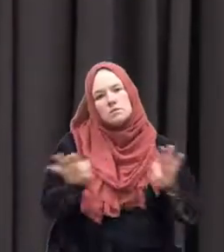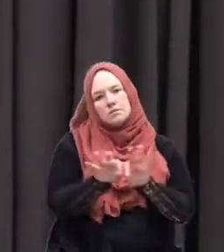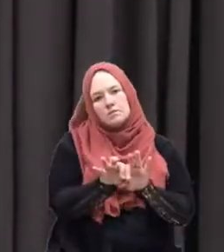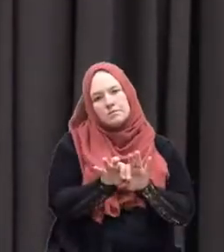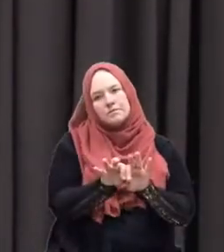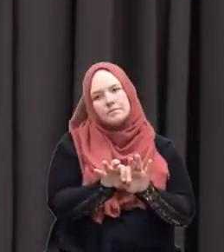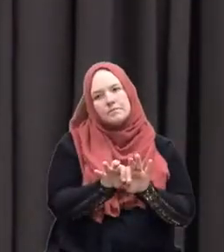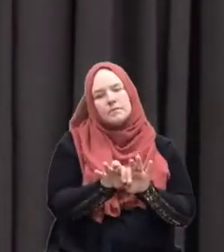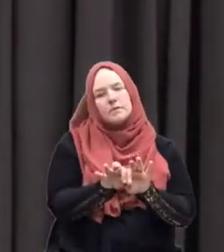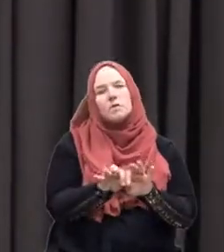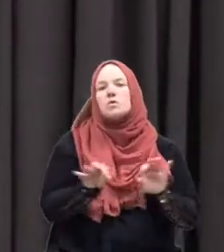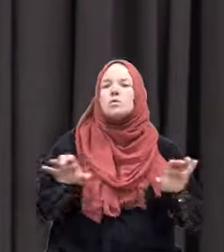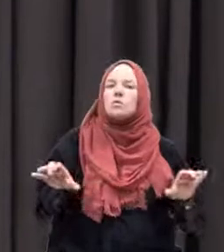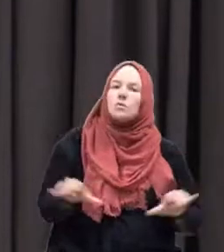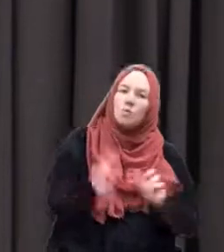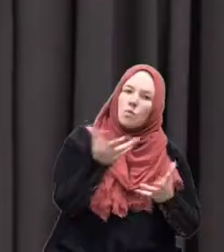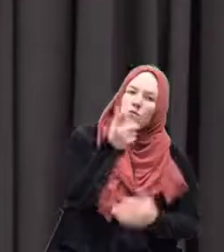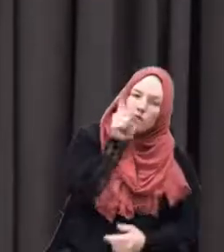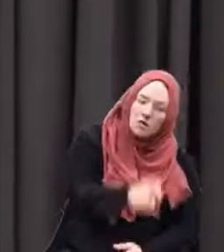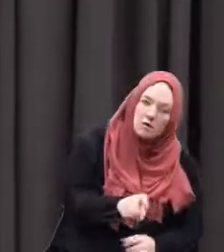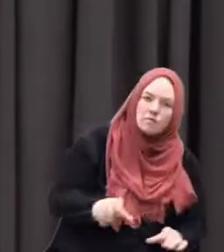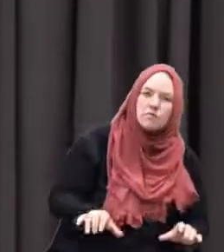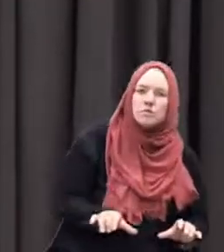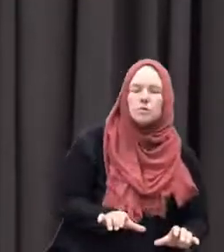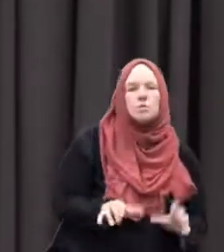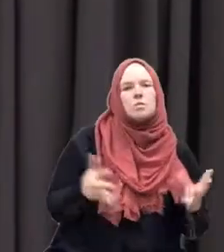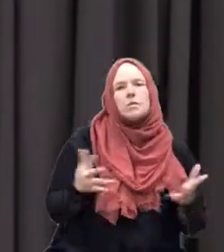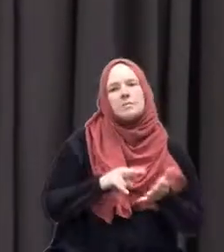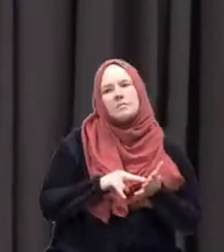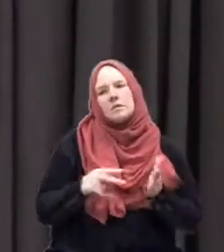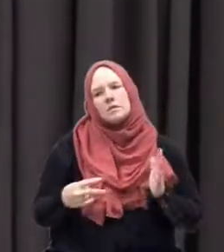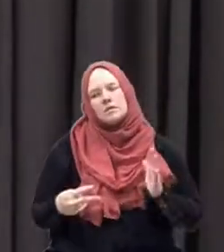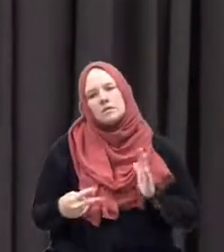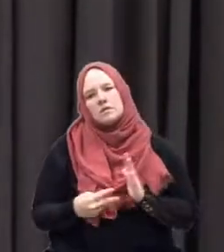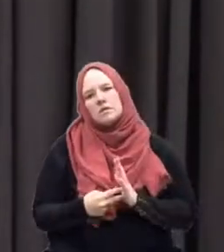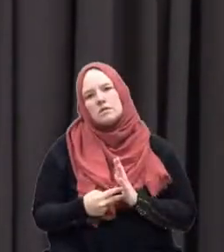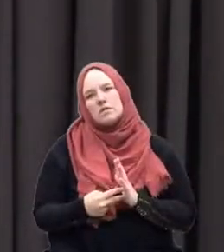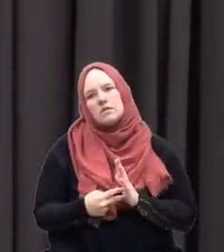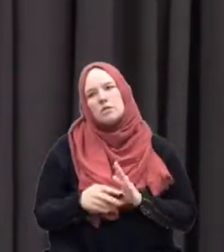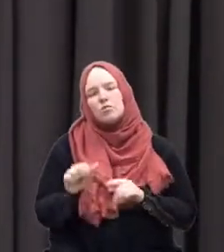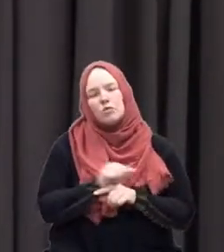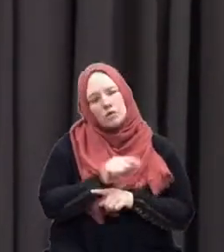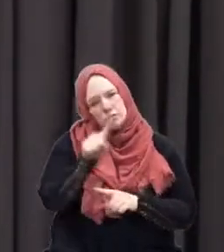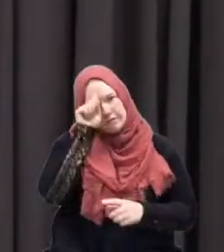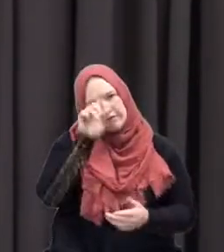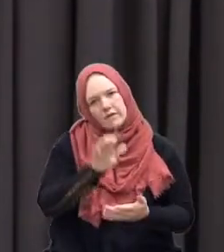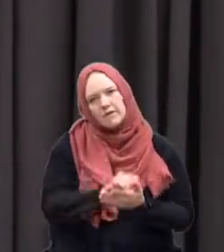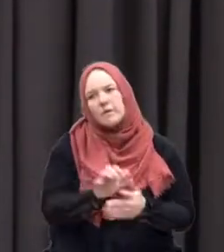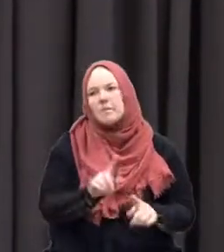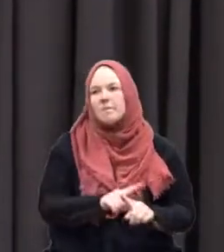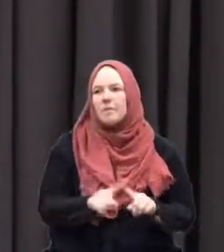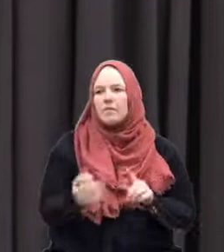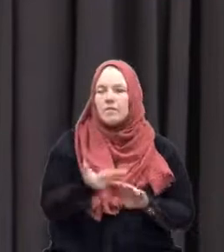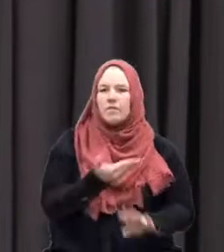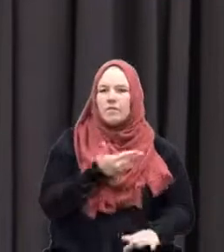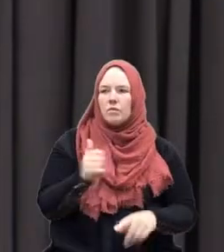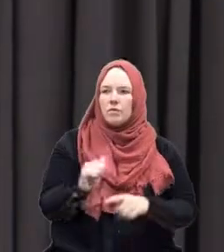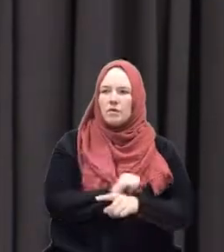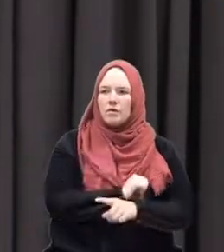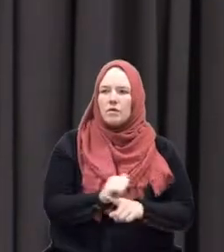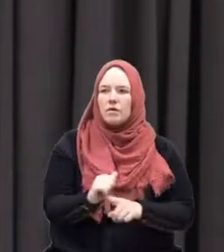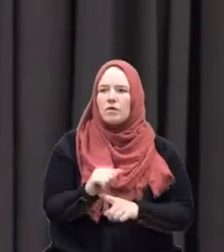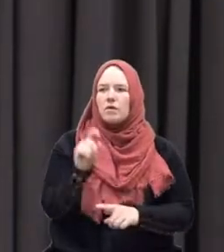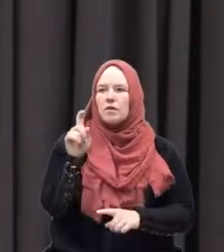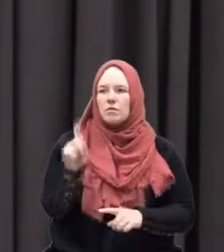very straightforward. Do what you have to do, which means practice your faith. But before